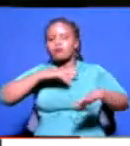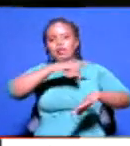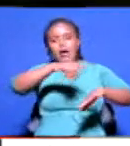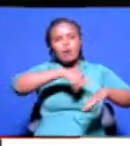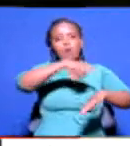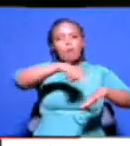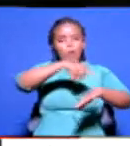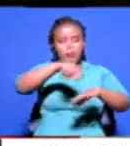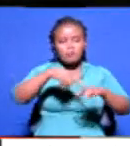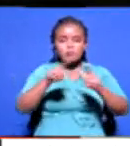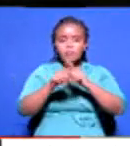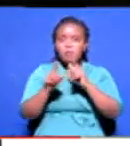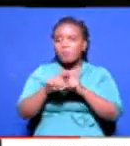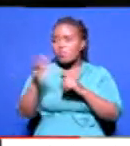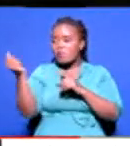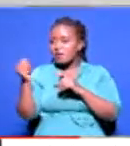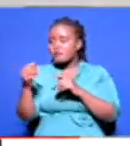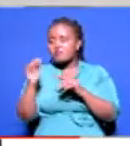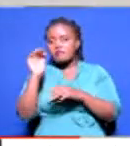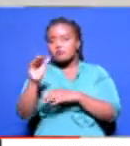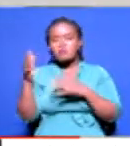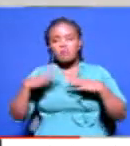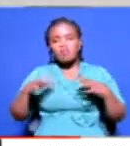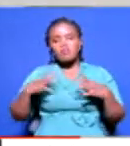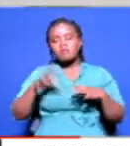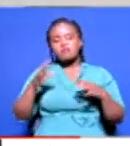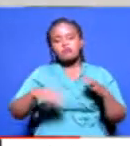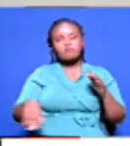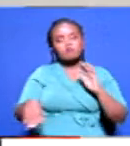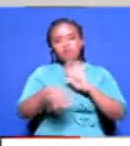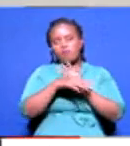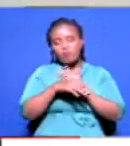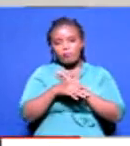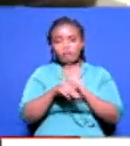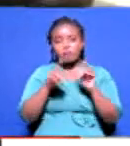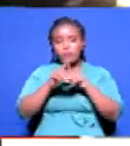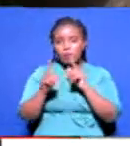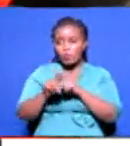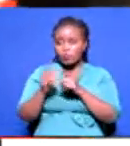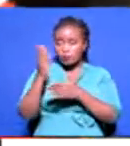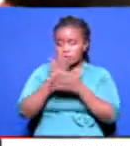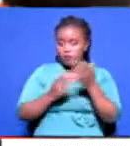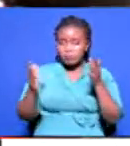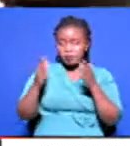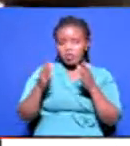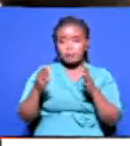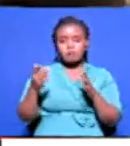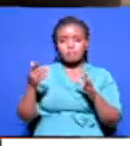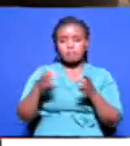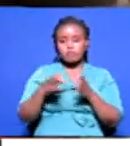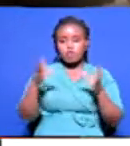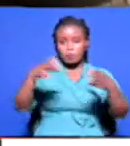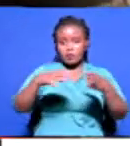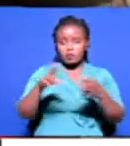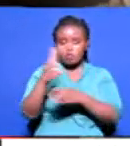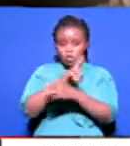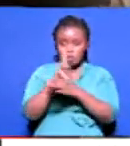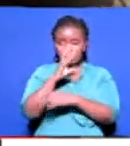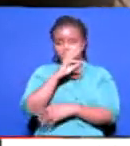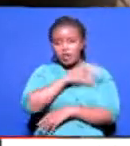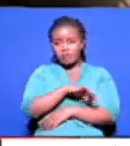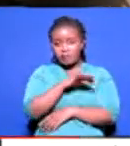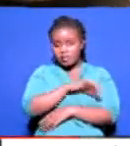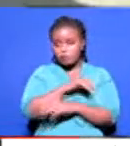away customers due to lack of fuel. Some fuel marketing companies took advantage of the situation and were selling